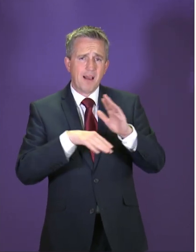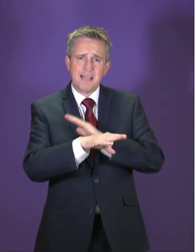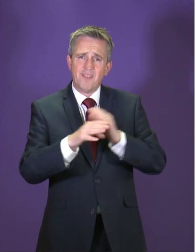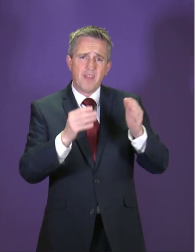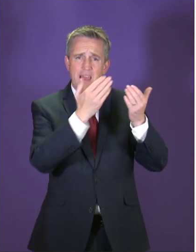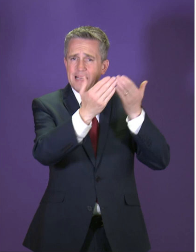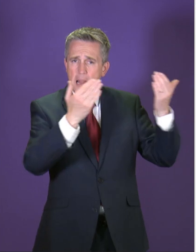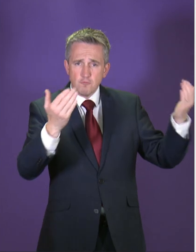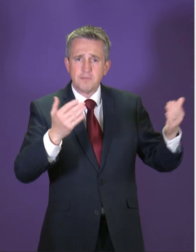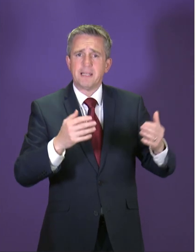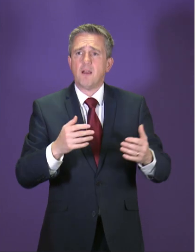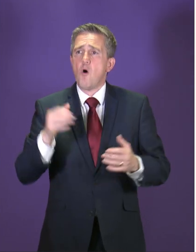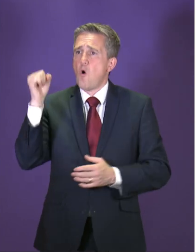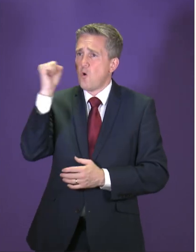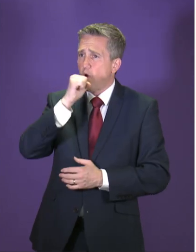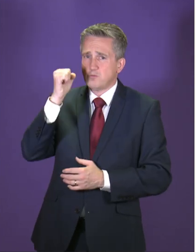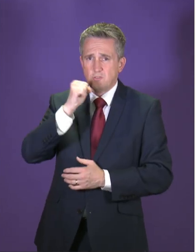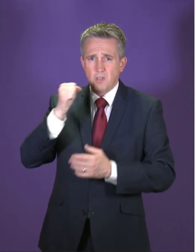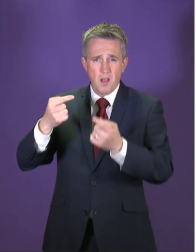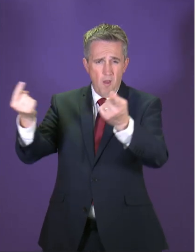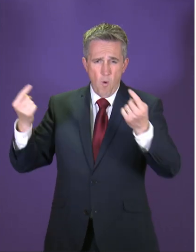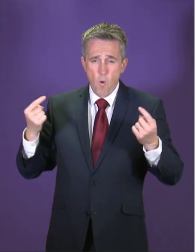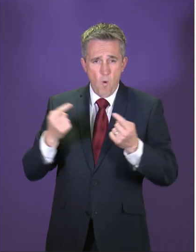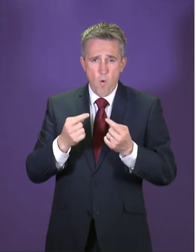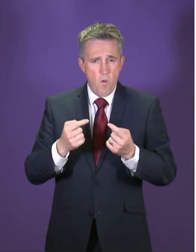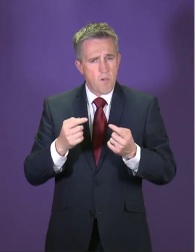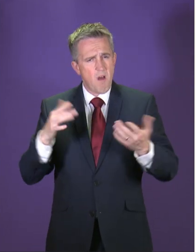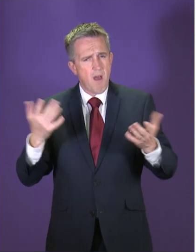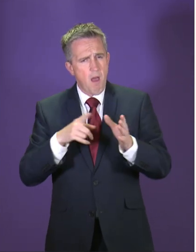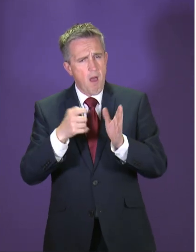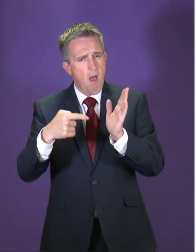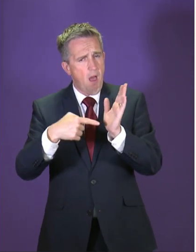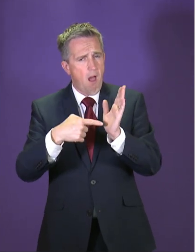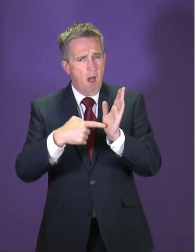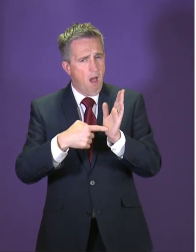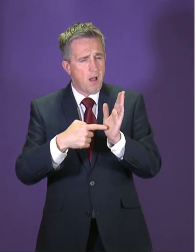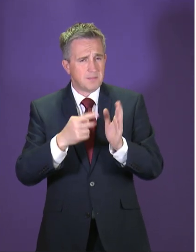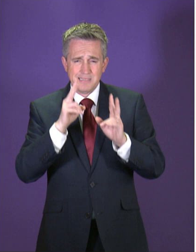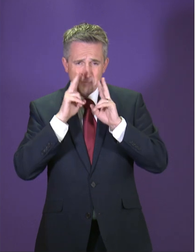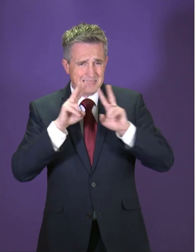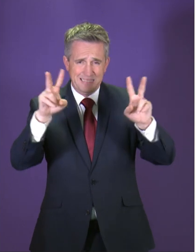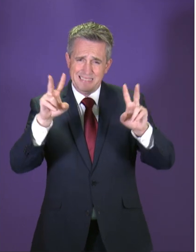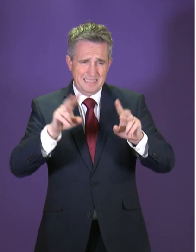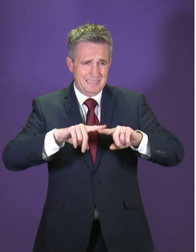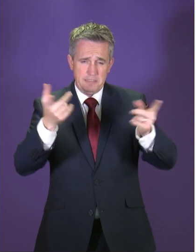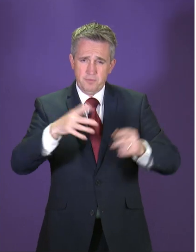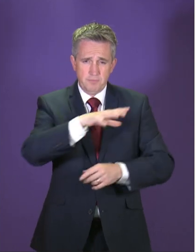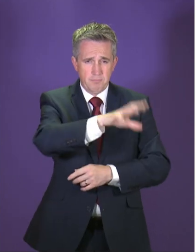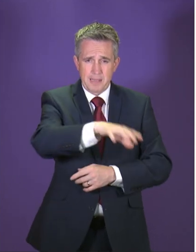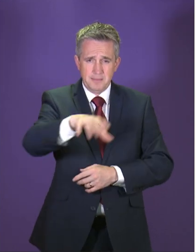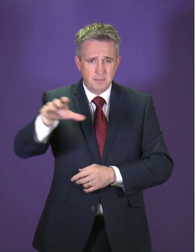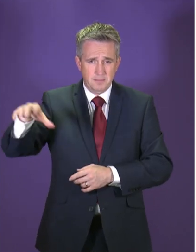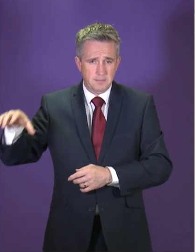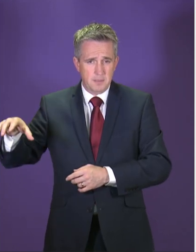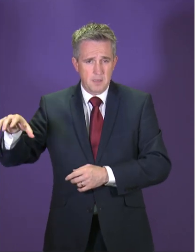nor for music in the concert hall. It's really everything and everywhere. And as